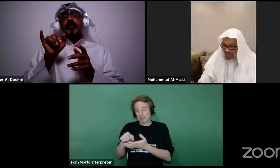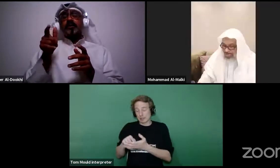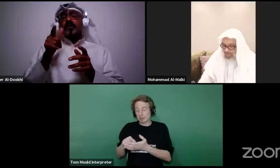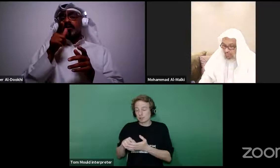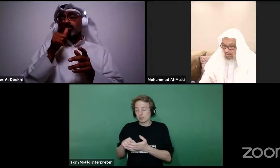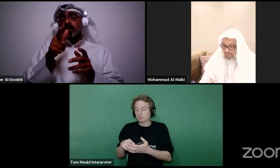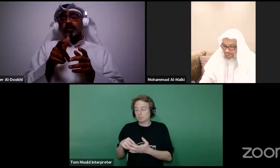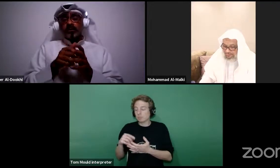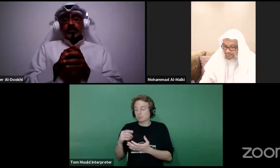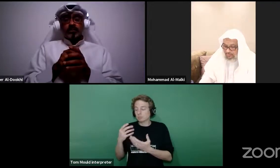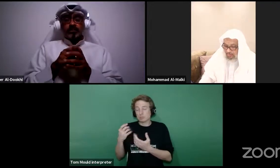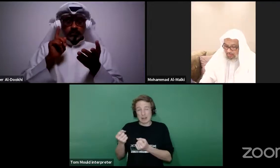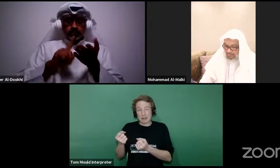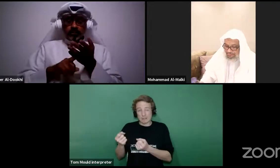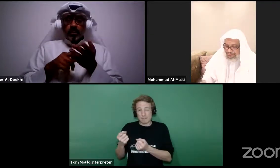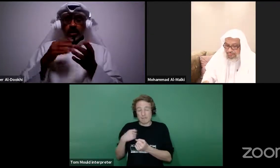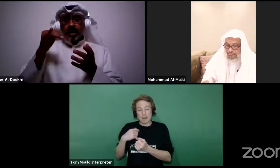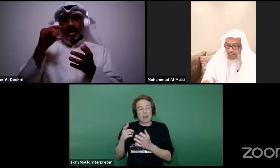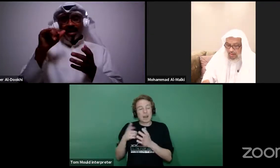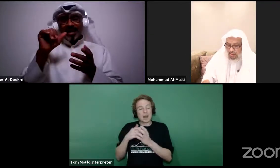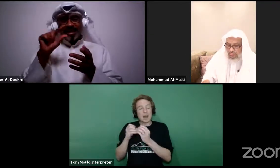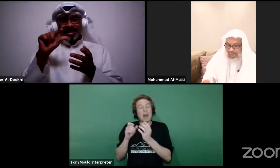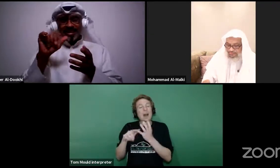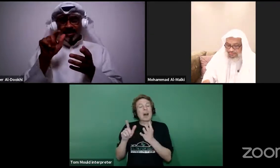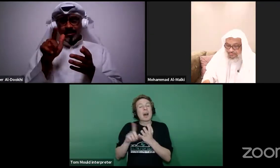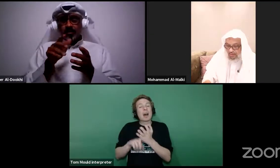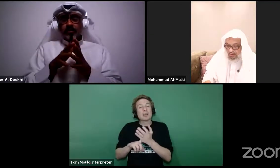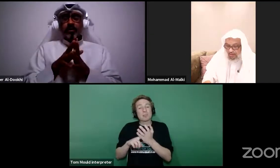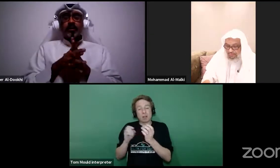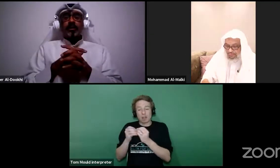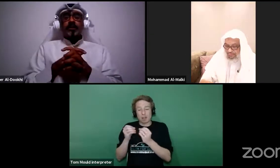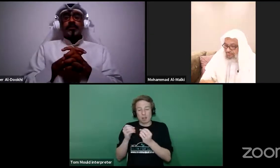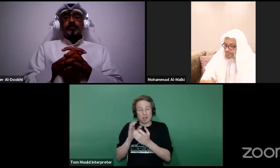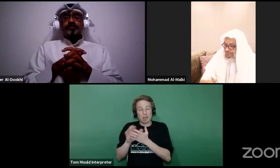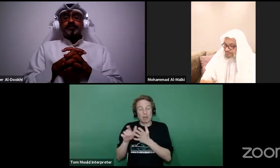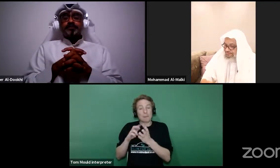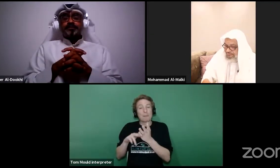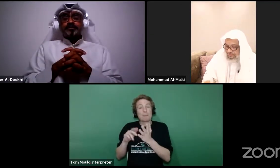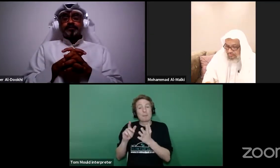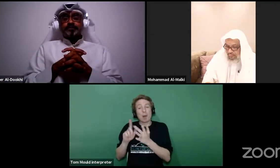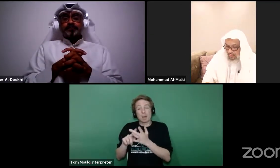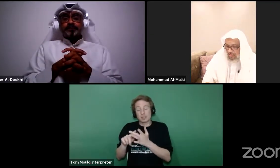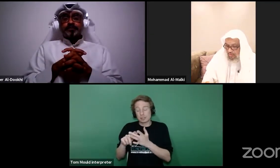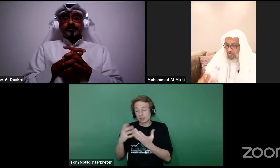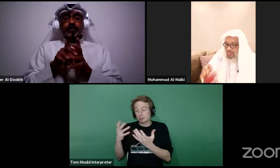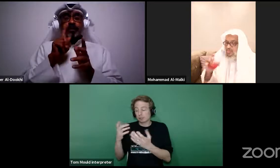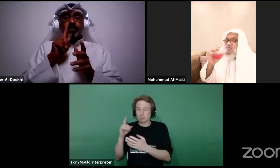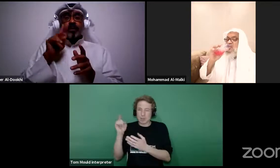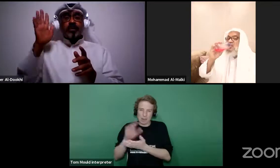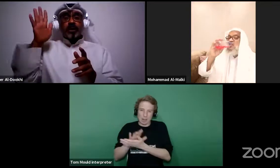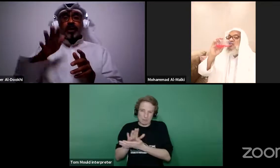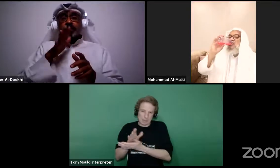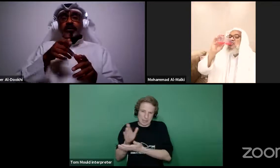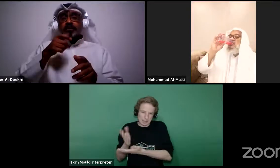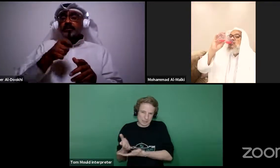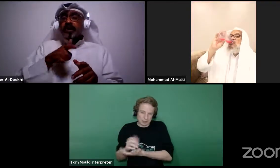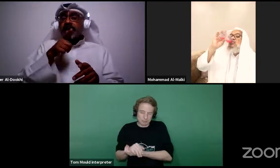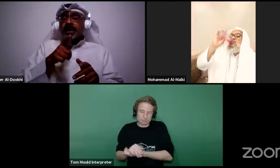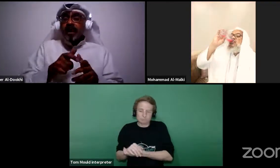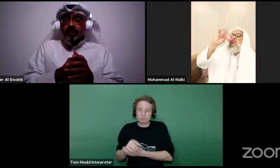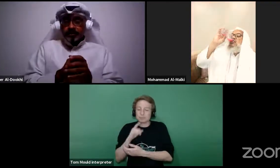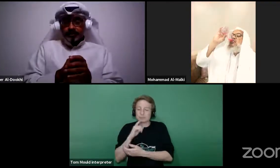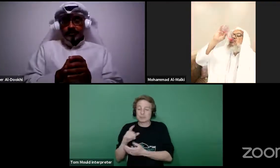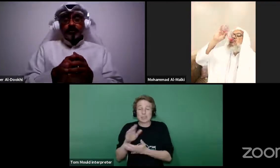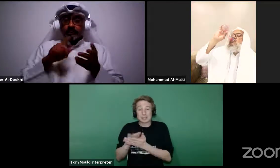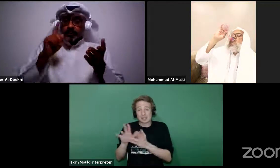as authentic by Sheikh al-Albani, may Allah be pleased with him, that the Prophet, peace and blessings be upon him, said,